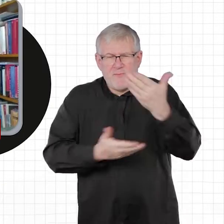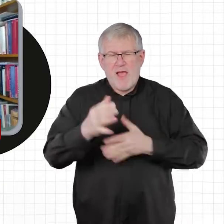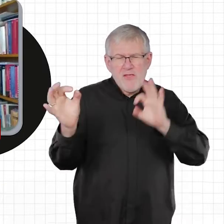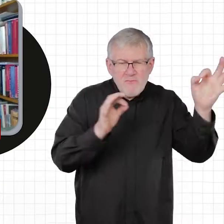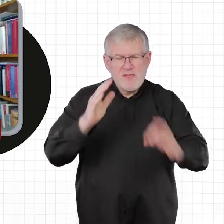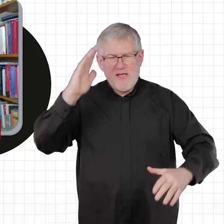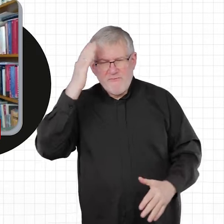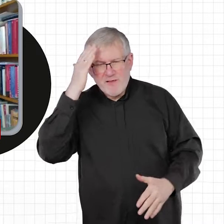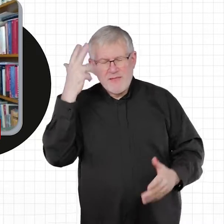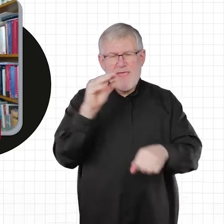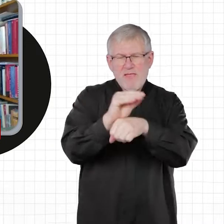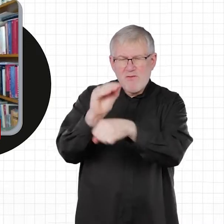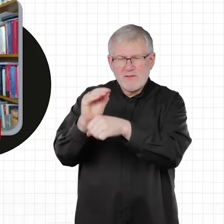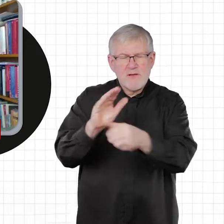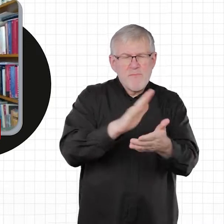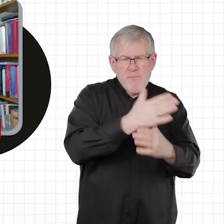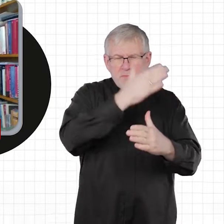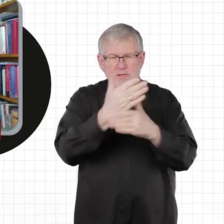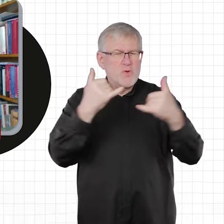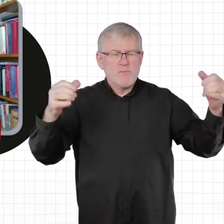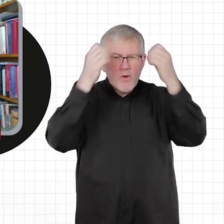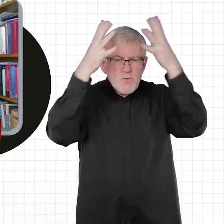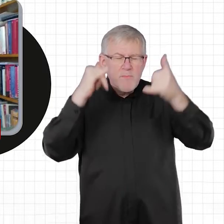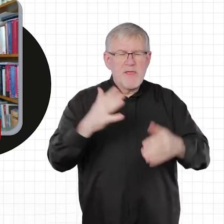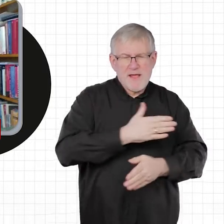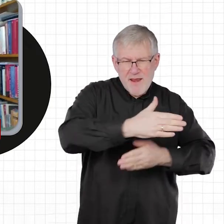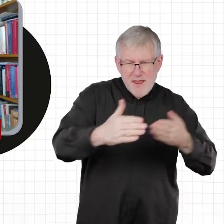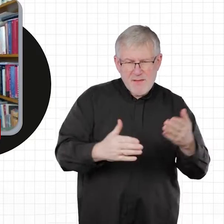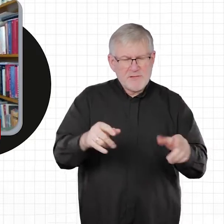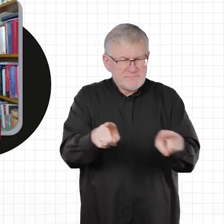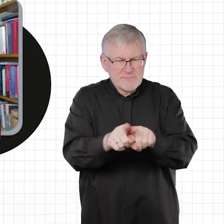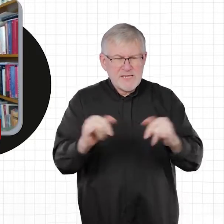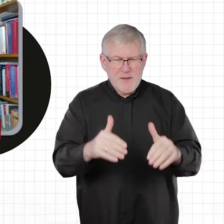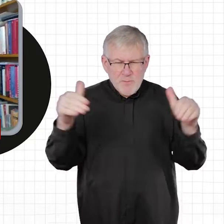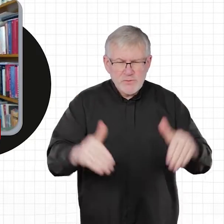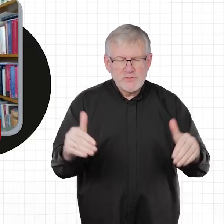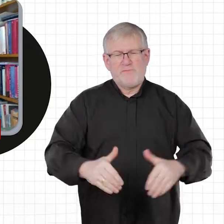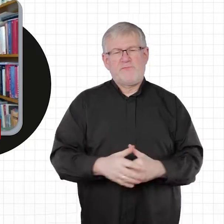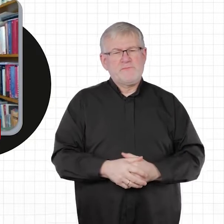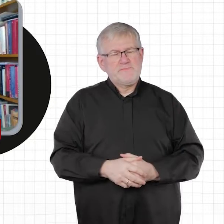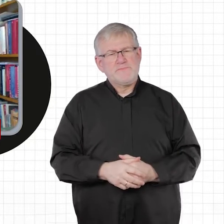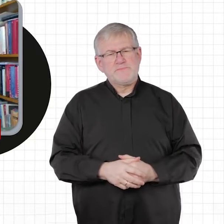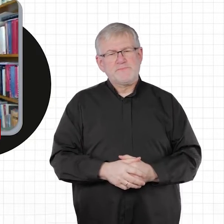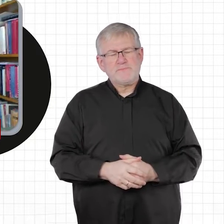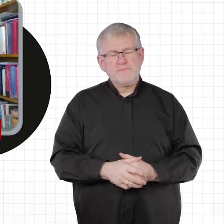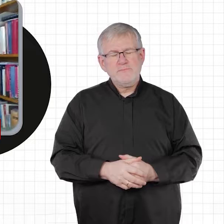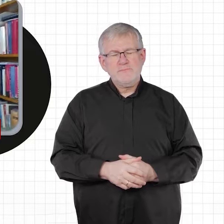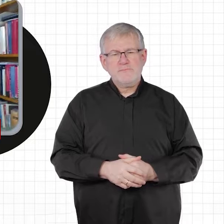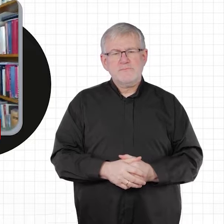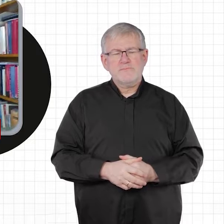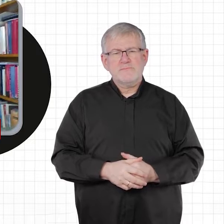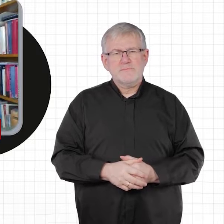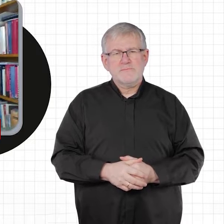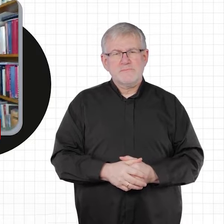Thank you so much. So I will pass my voice to Karolinę, and she will bring us more context about